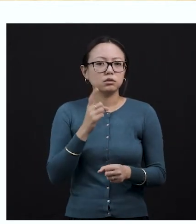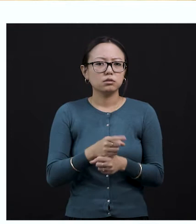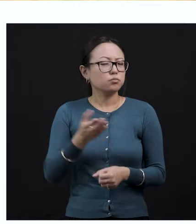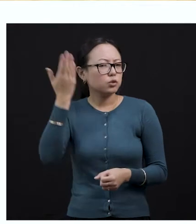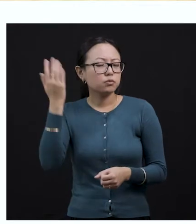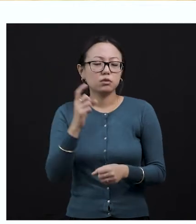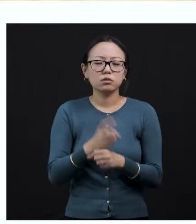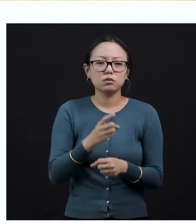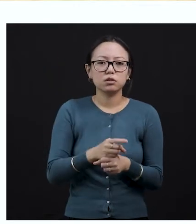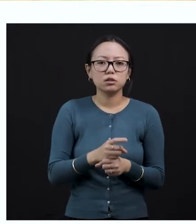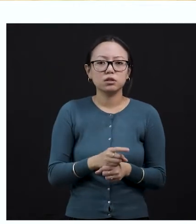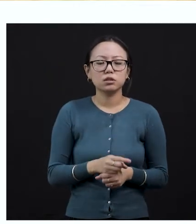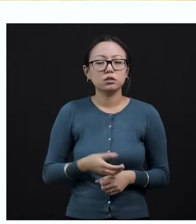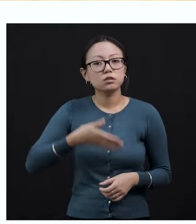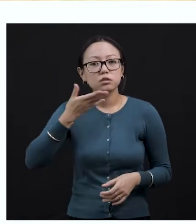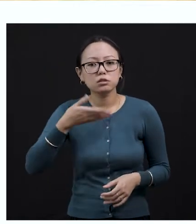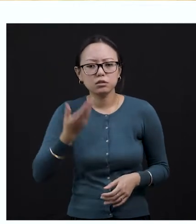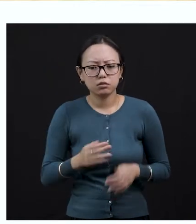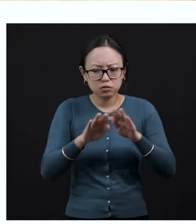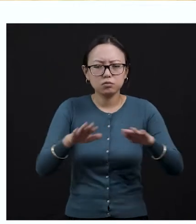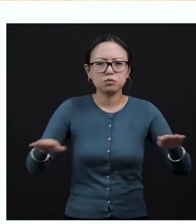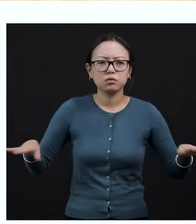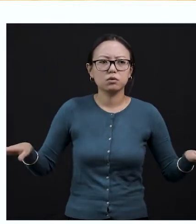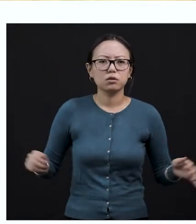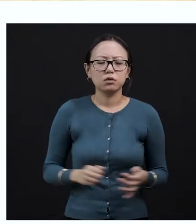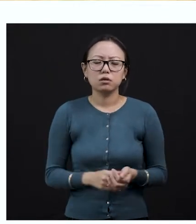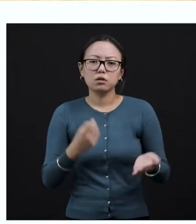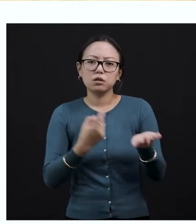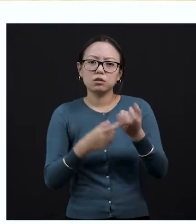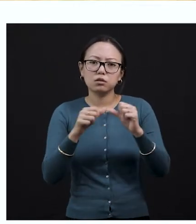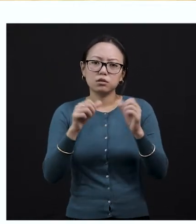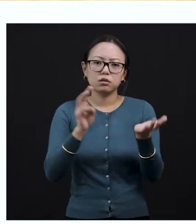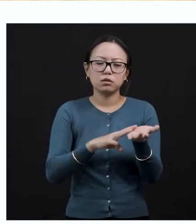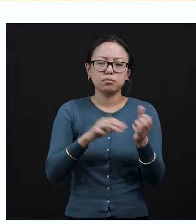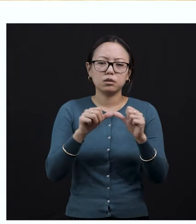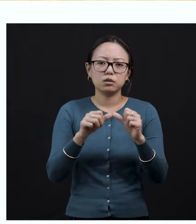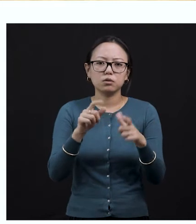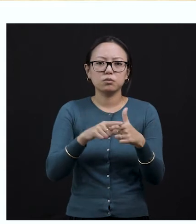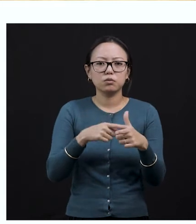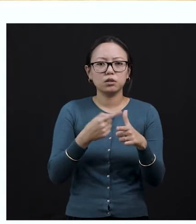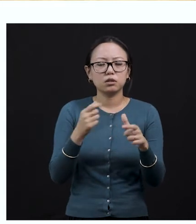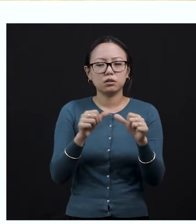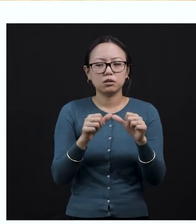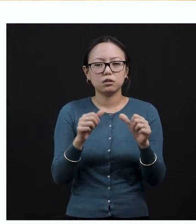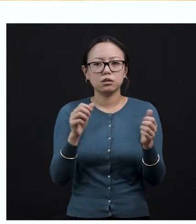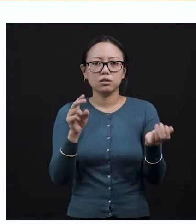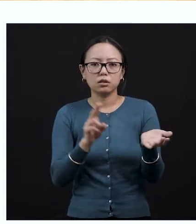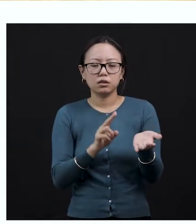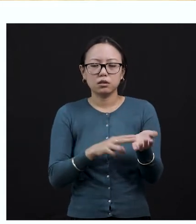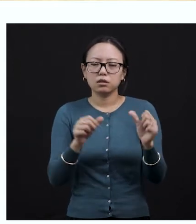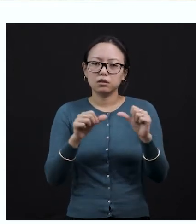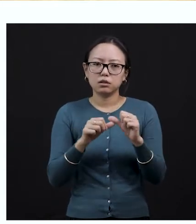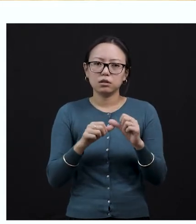days. They teach the younger ones about this Ramayana and Mahabharata. So those